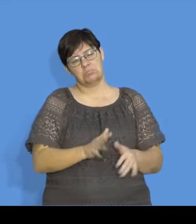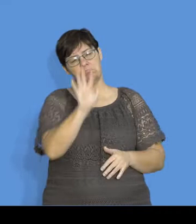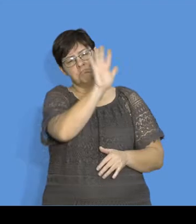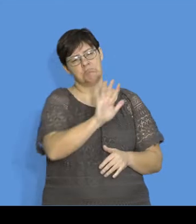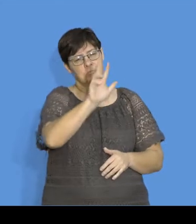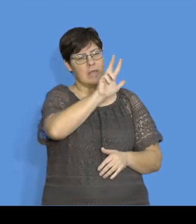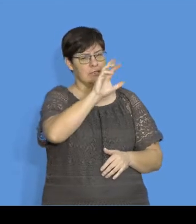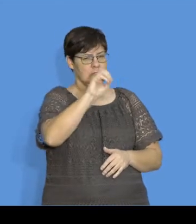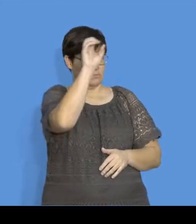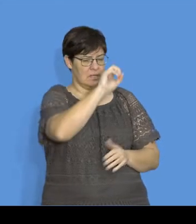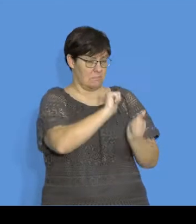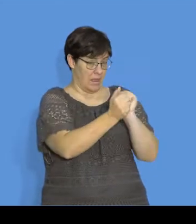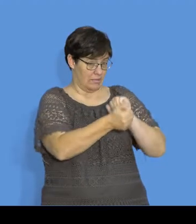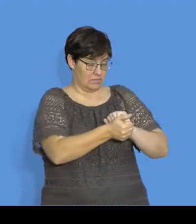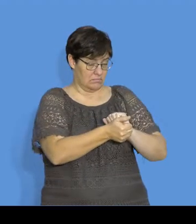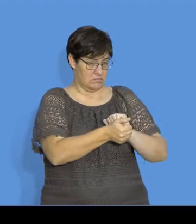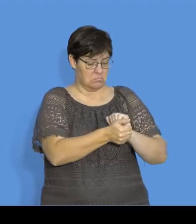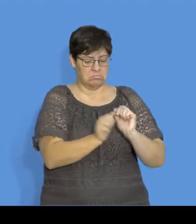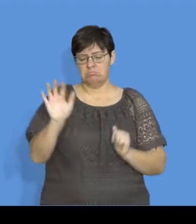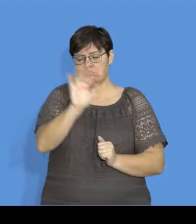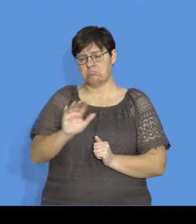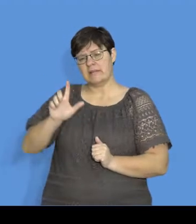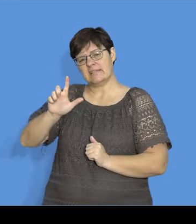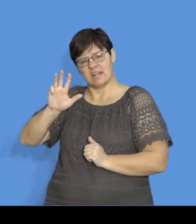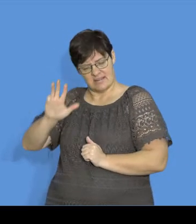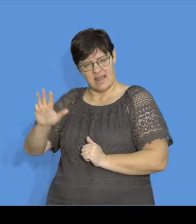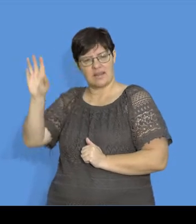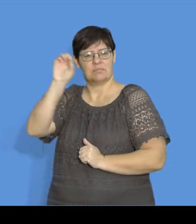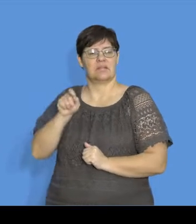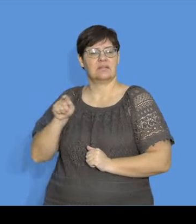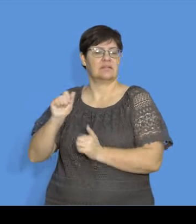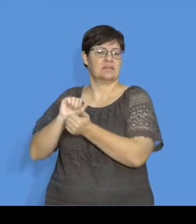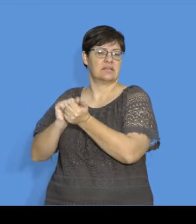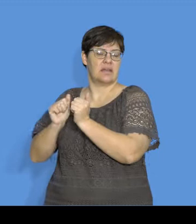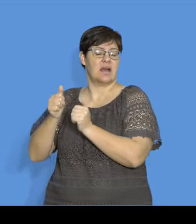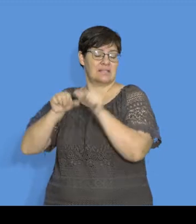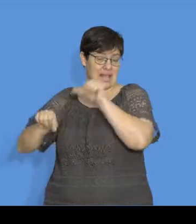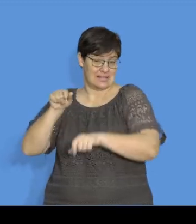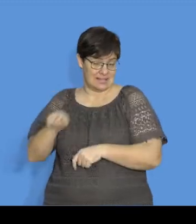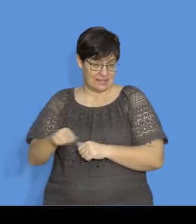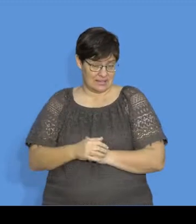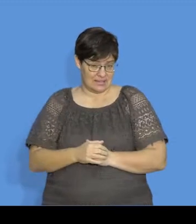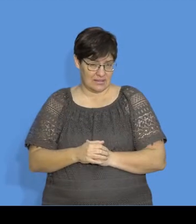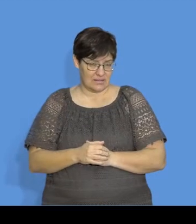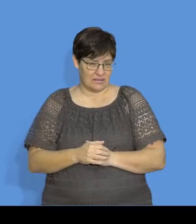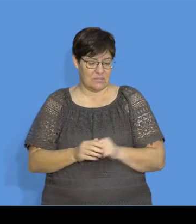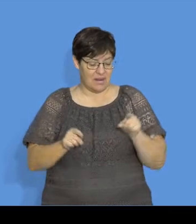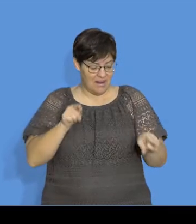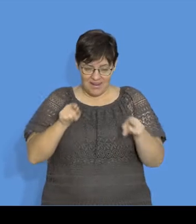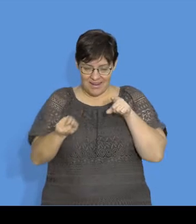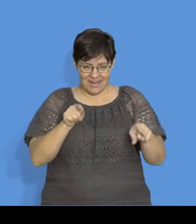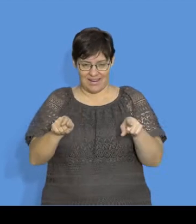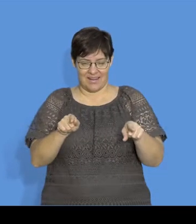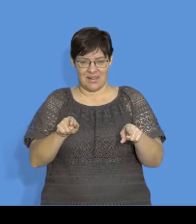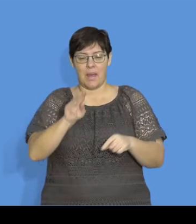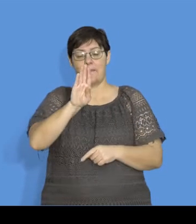student who gets approximately 80% in maths gets 79% in science. Okay? We're talking